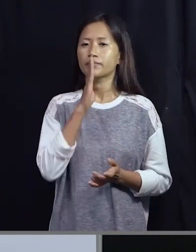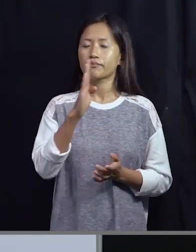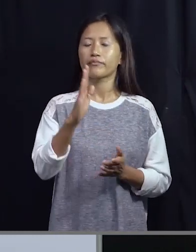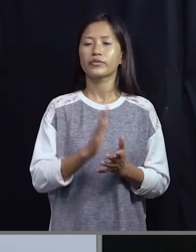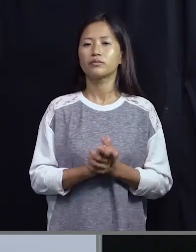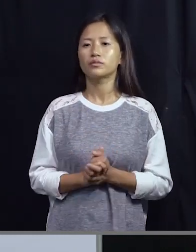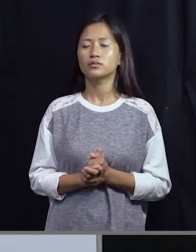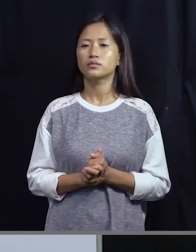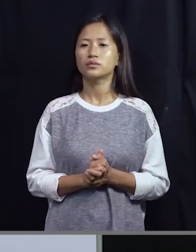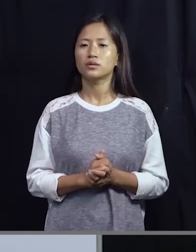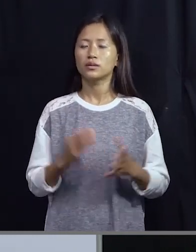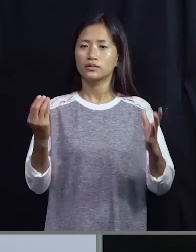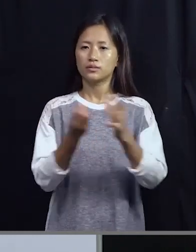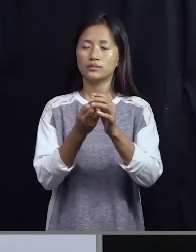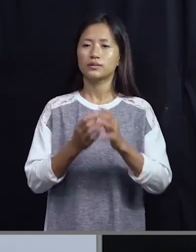it will add